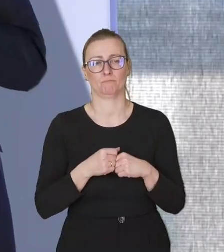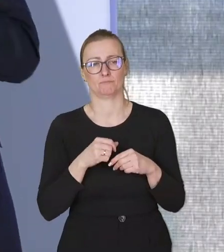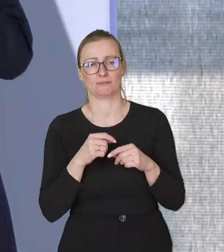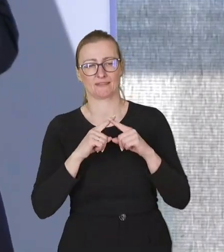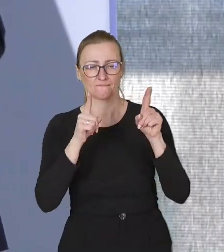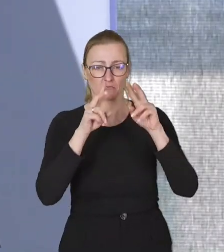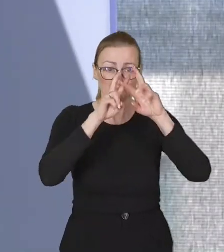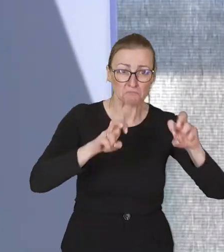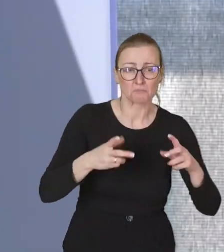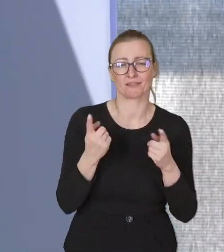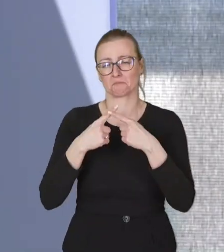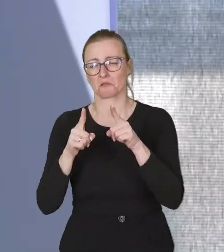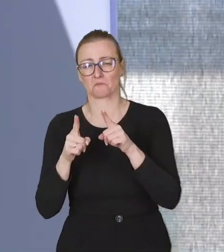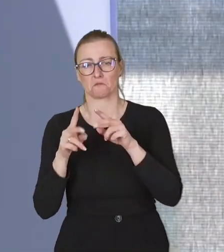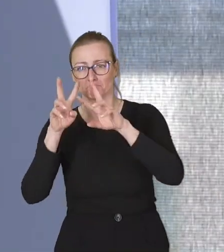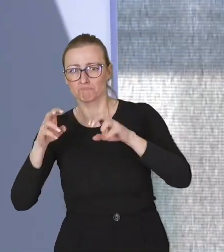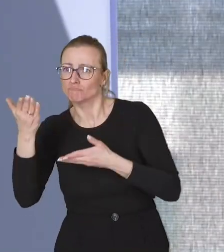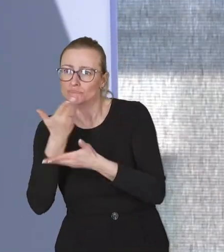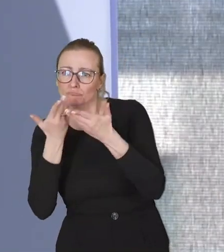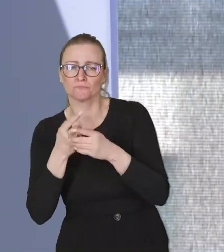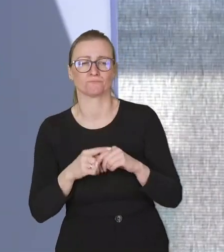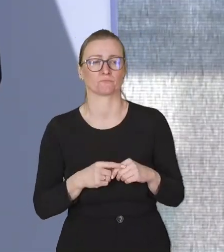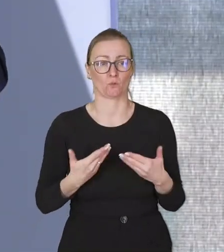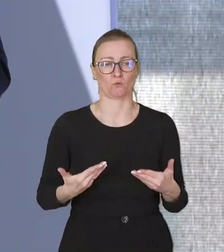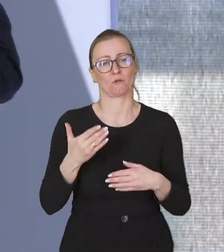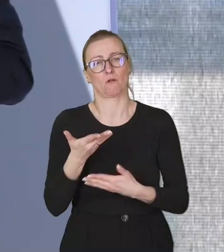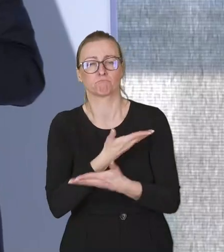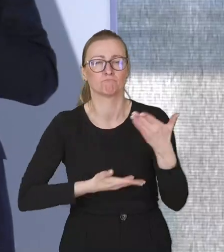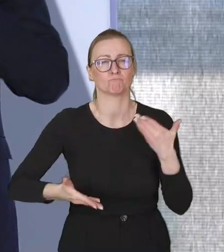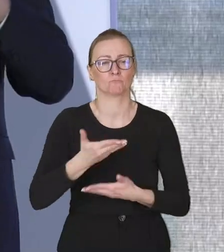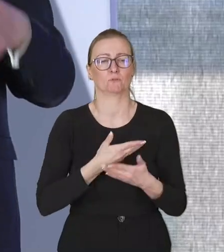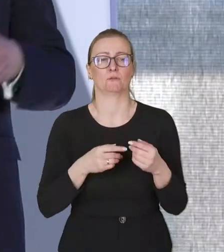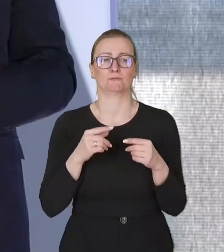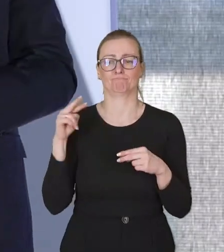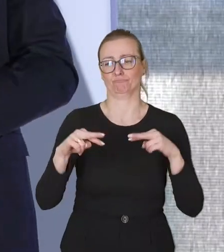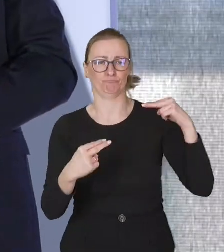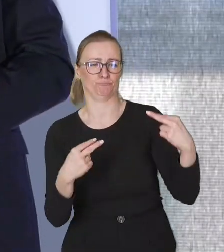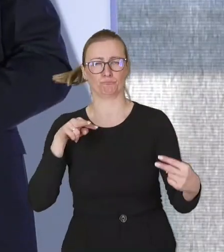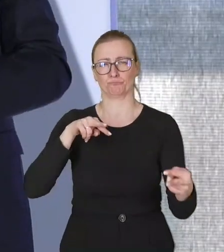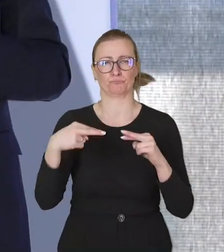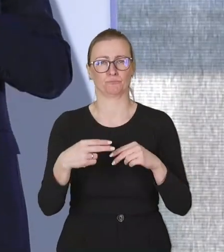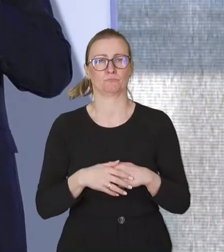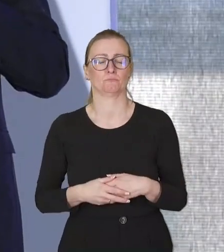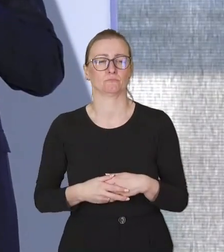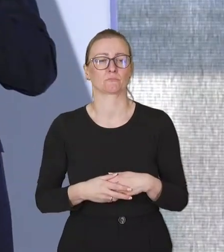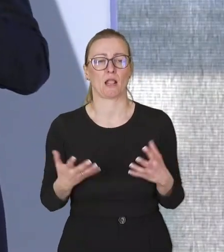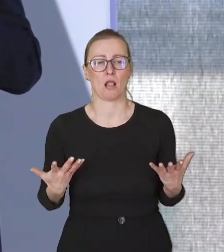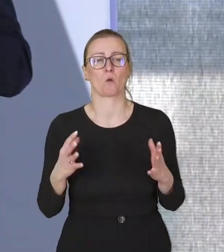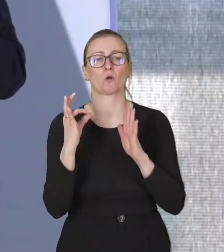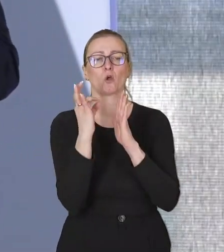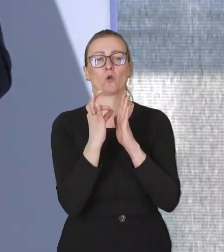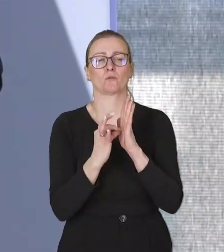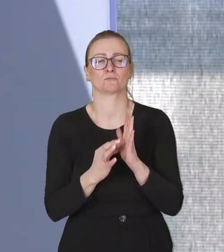link or to see the right context for the cohesion policy and single market, I would like to focus the discussion on